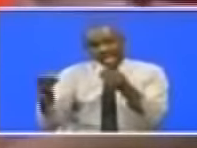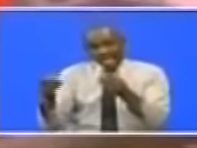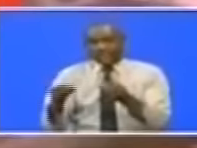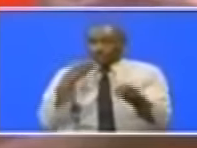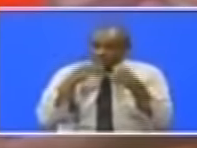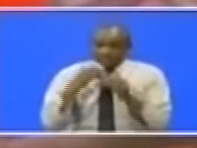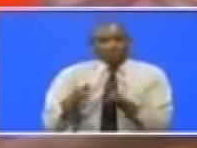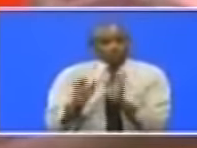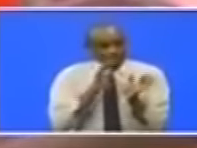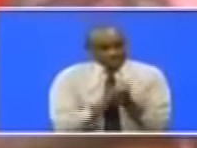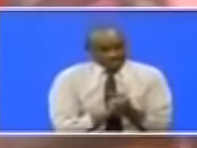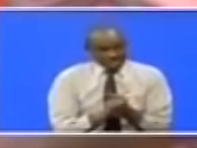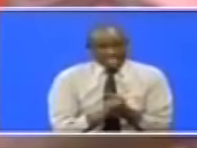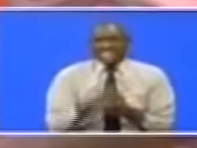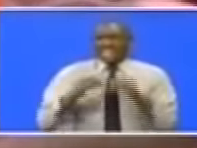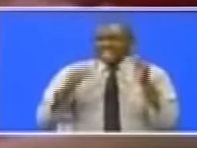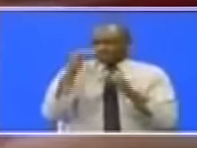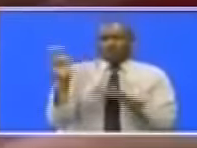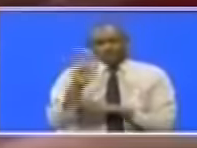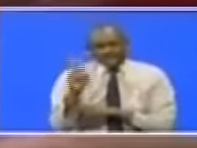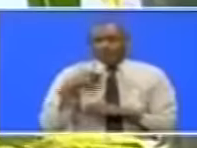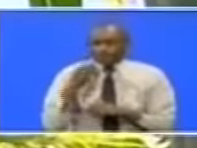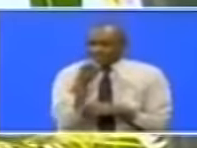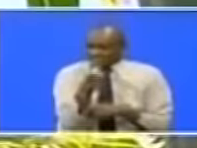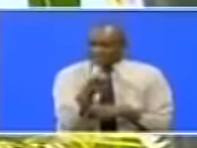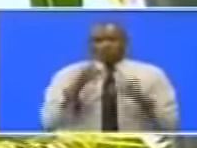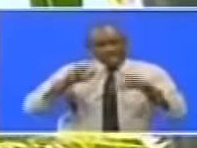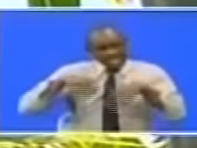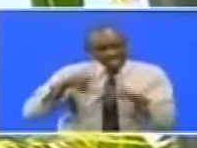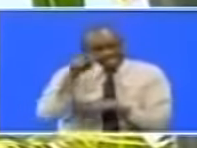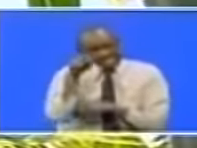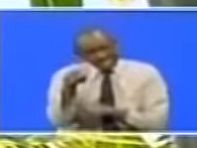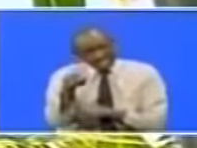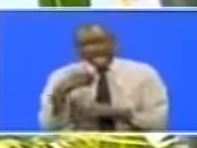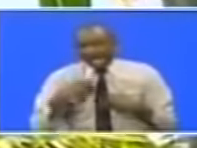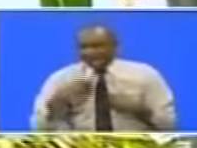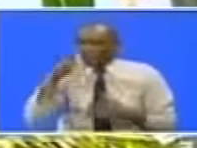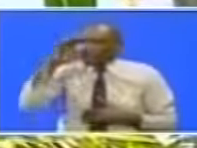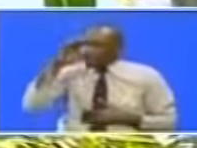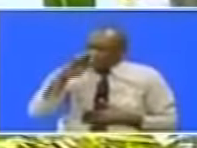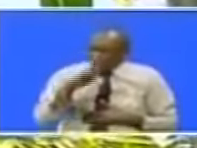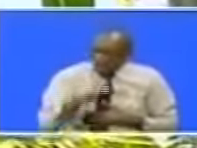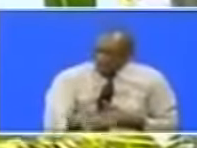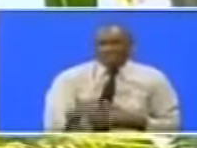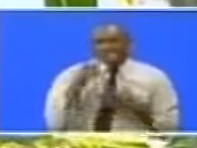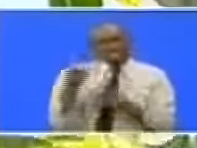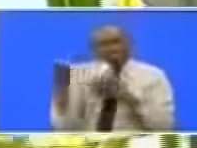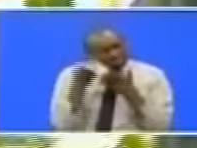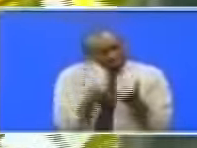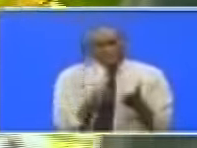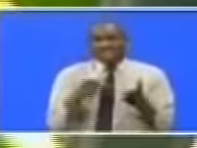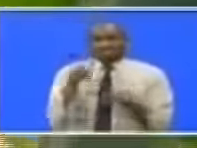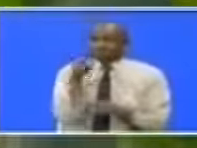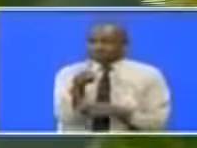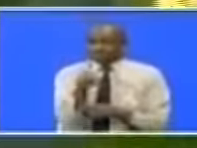consumption systems. The level of value addition and crop processing of agricultural commodities is low, and post-harvest losses in sub-Saharan